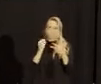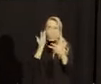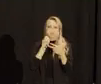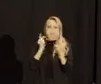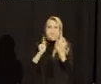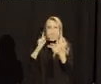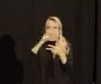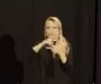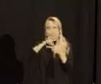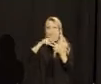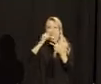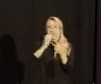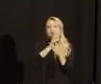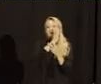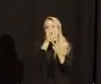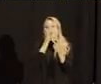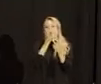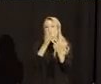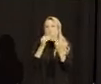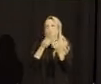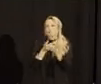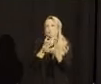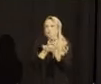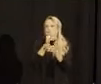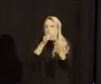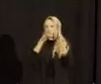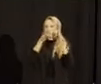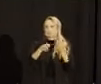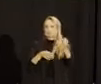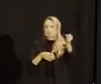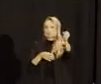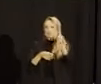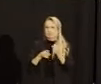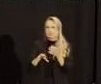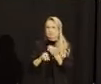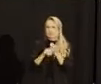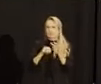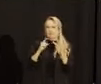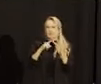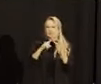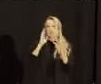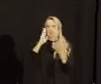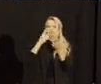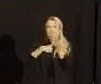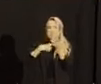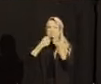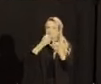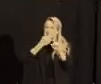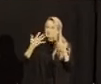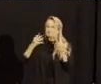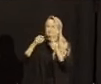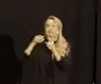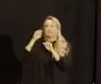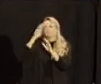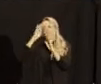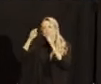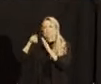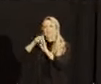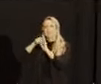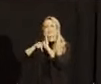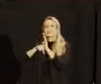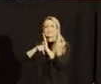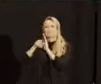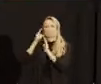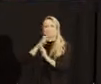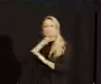tell you all about ODEP, and they work on disability policy and employment. Okay? Can I just say Assistant